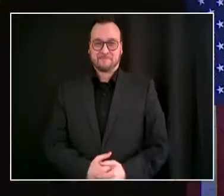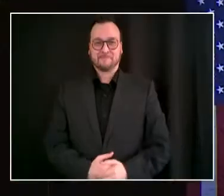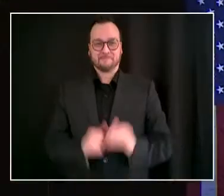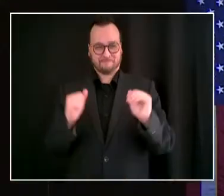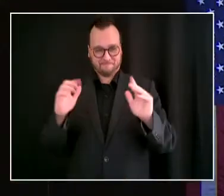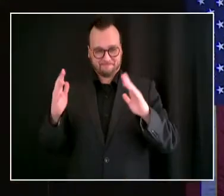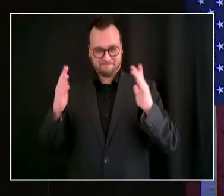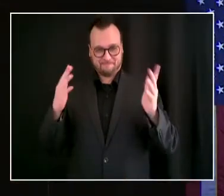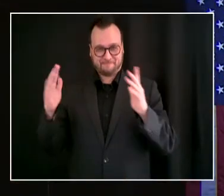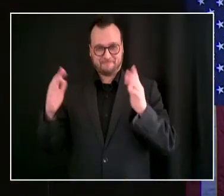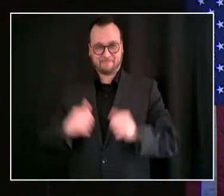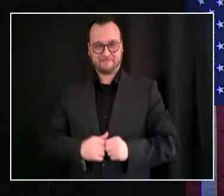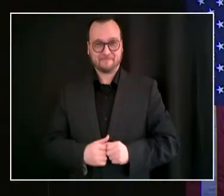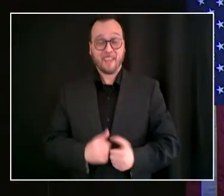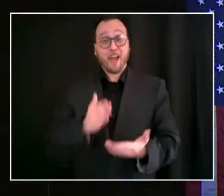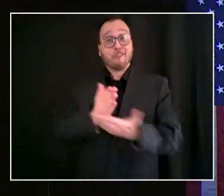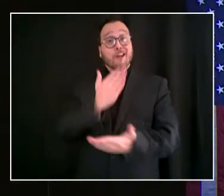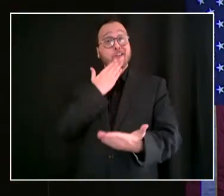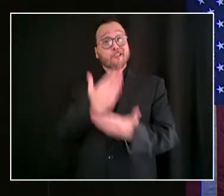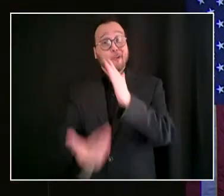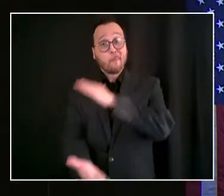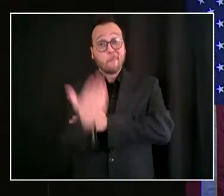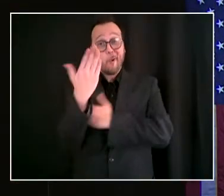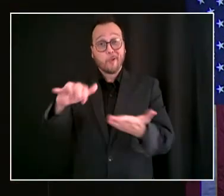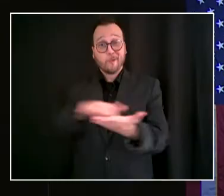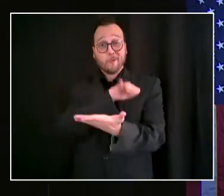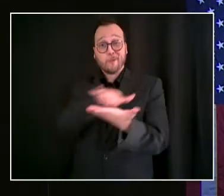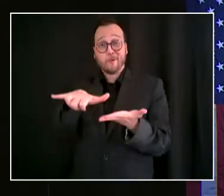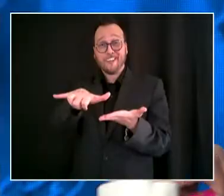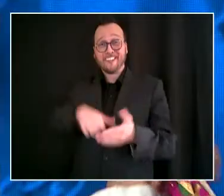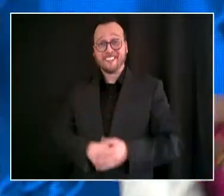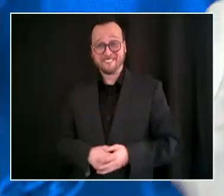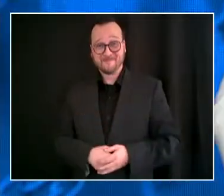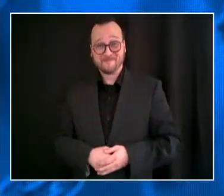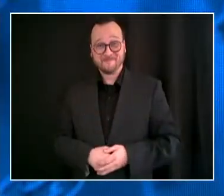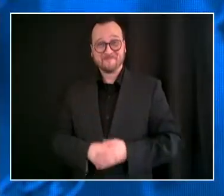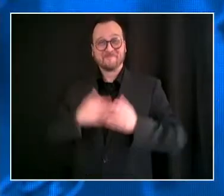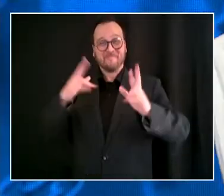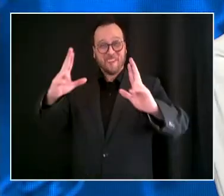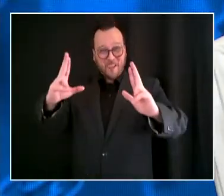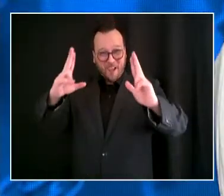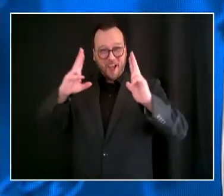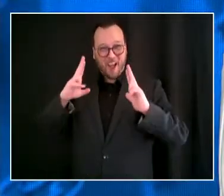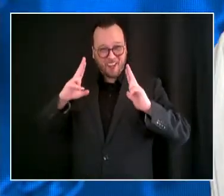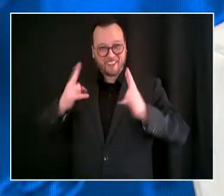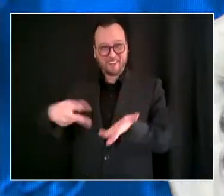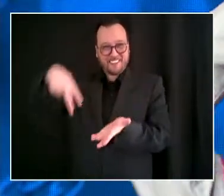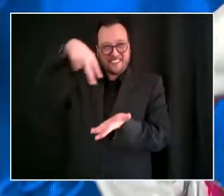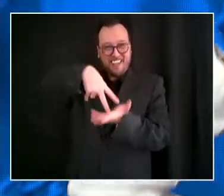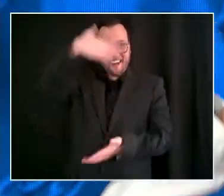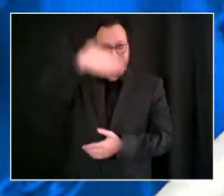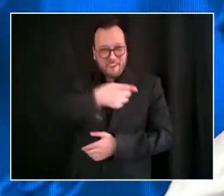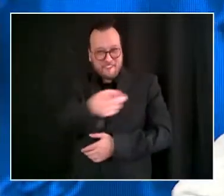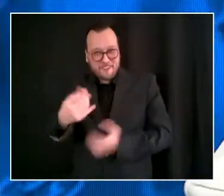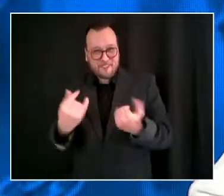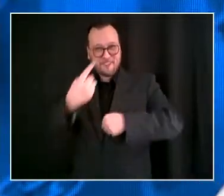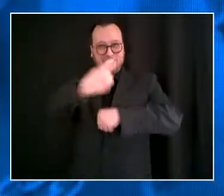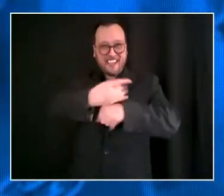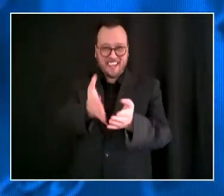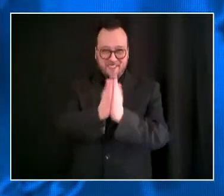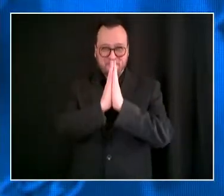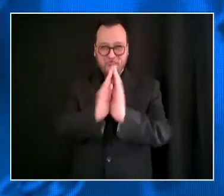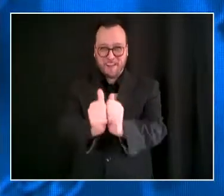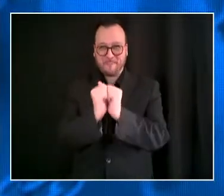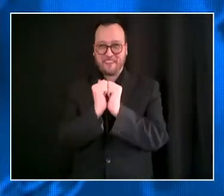All right, good morning, New York. It's an honor to stand before you today and pray together. So